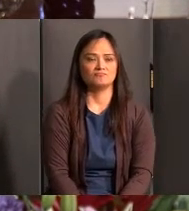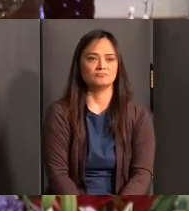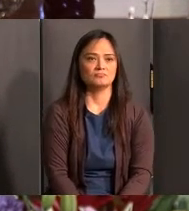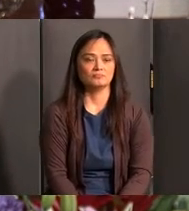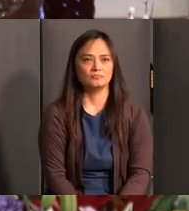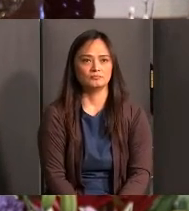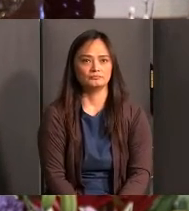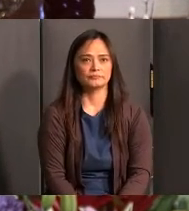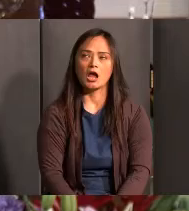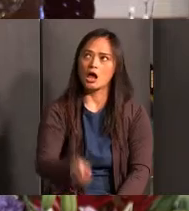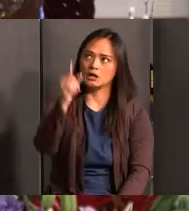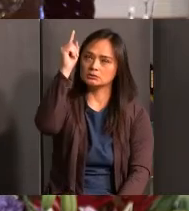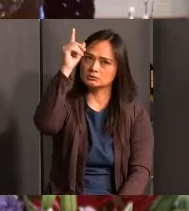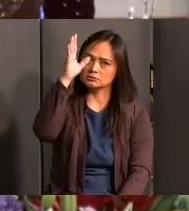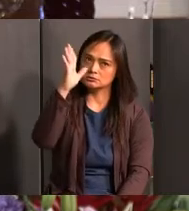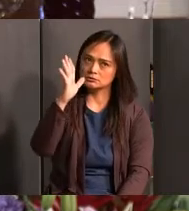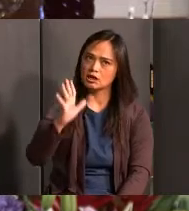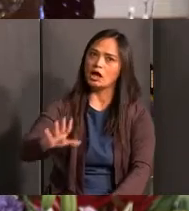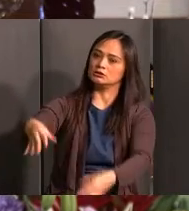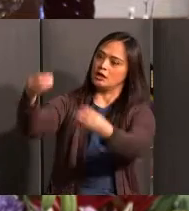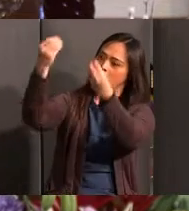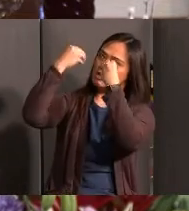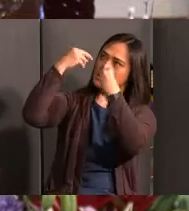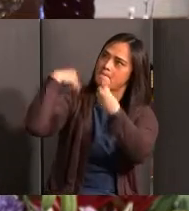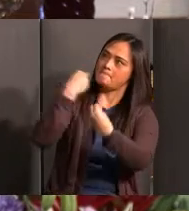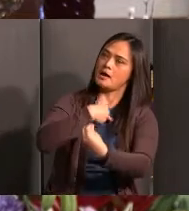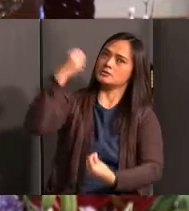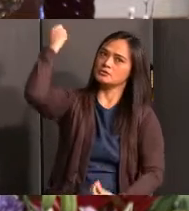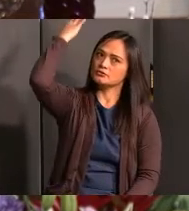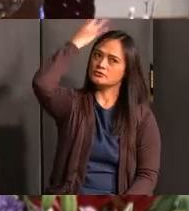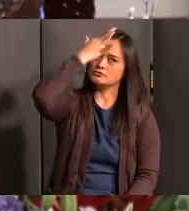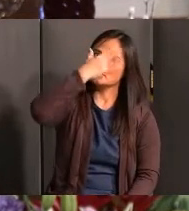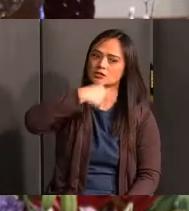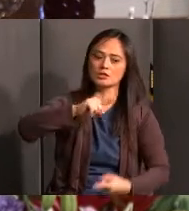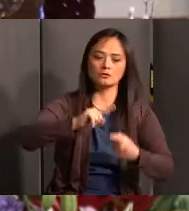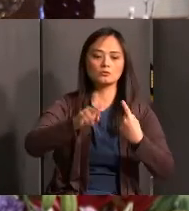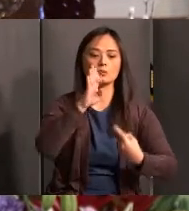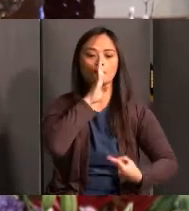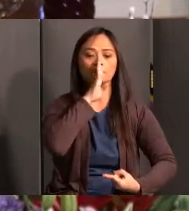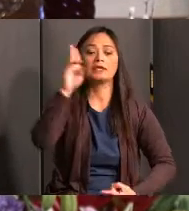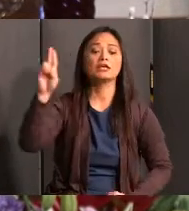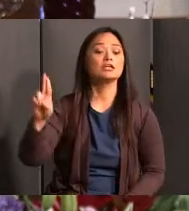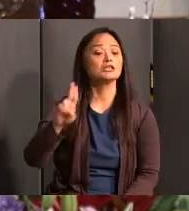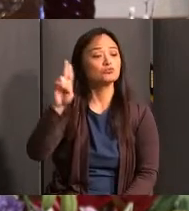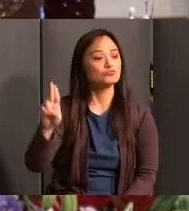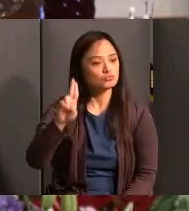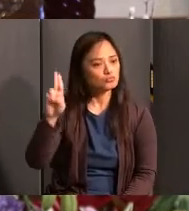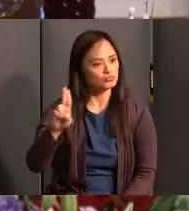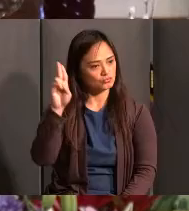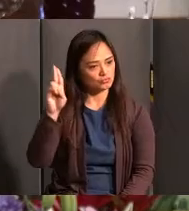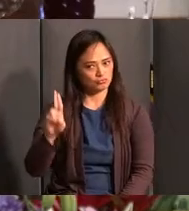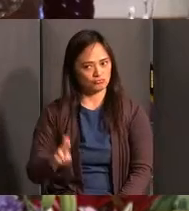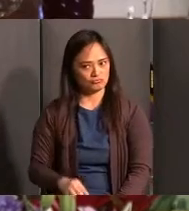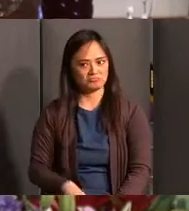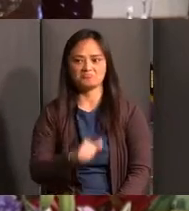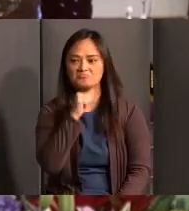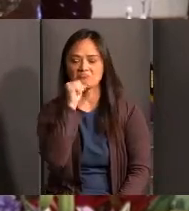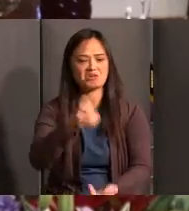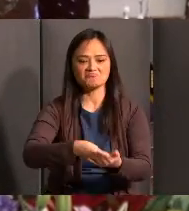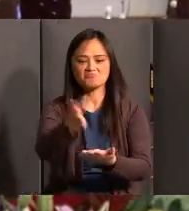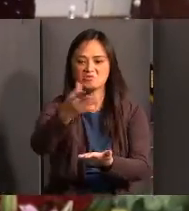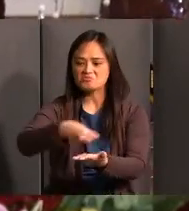hindi tayo binigyan ng biyaya ng Panginoon para maging useless. Are you listening?